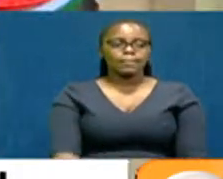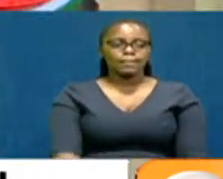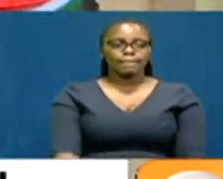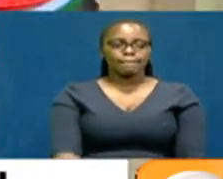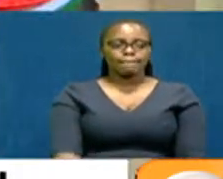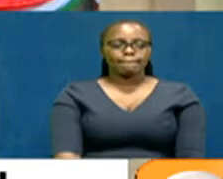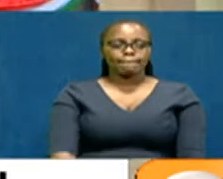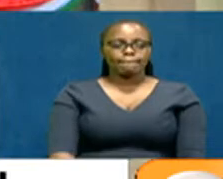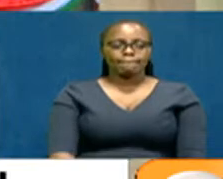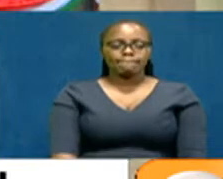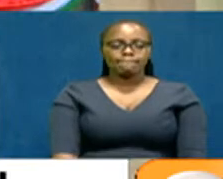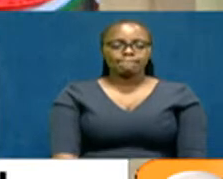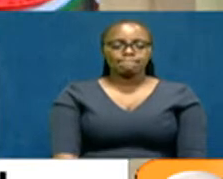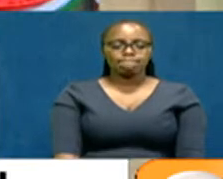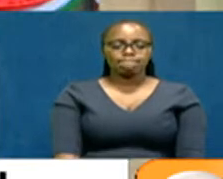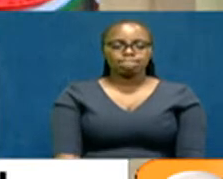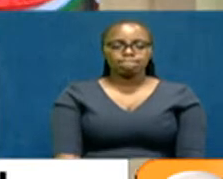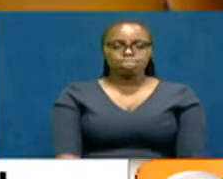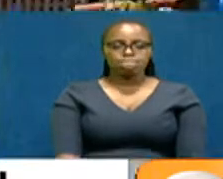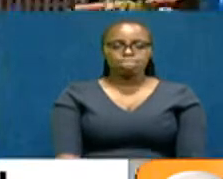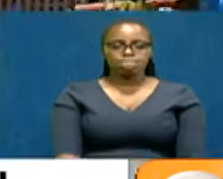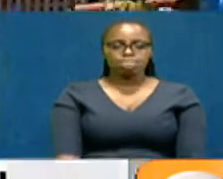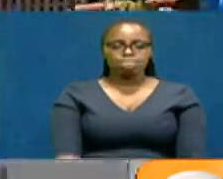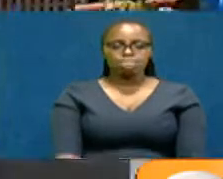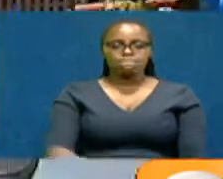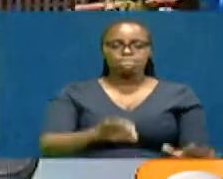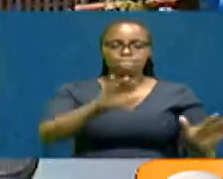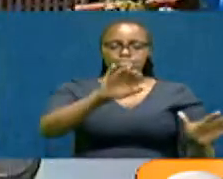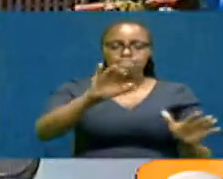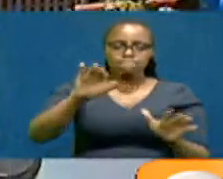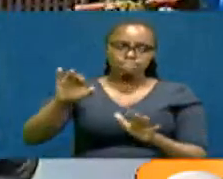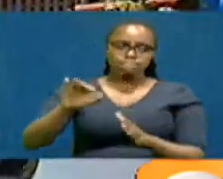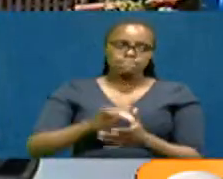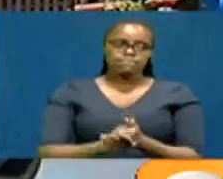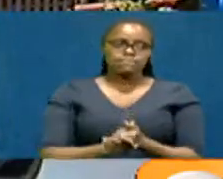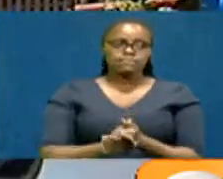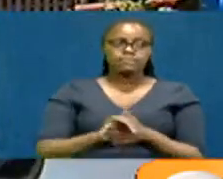And six suspects.